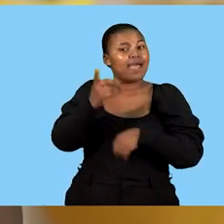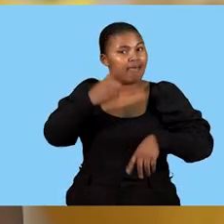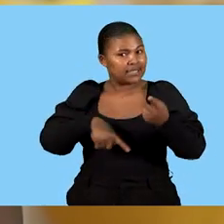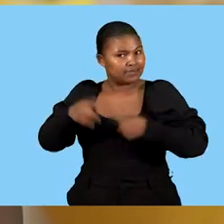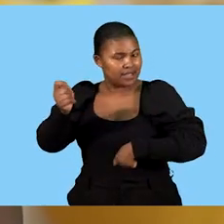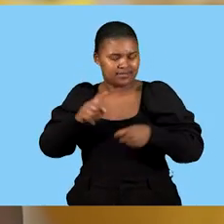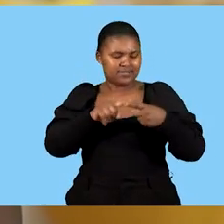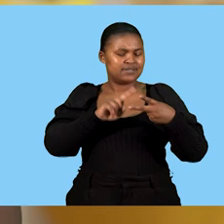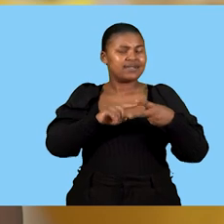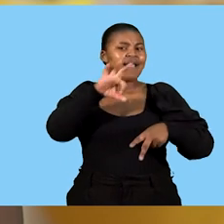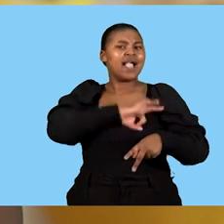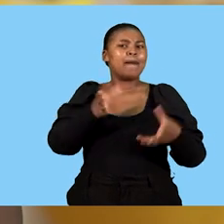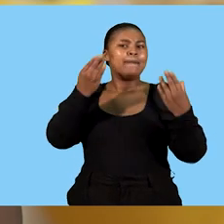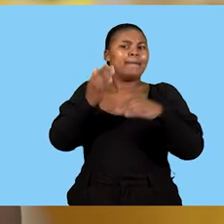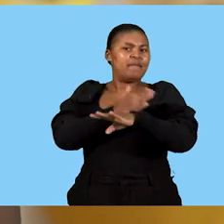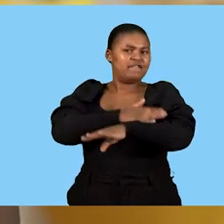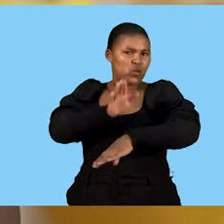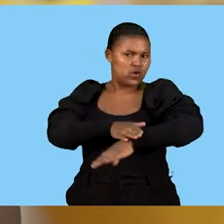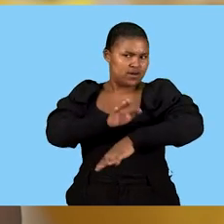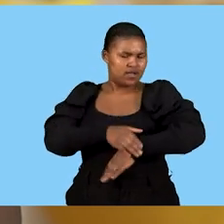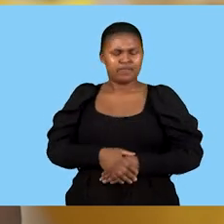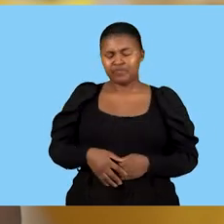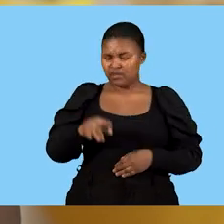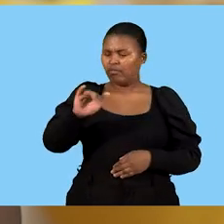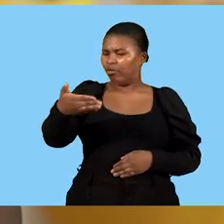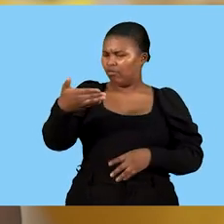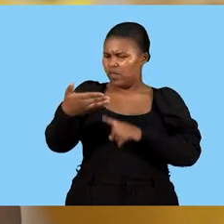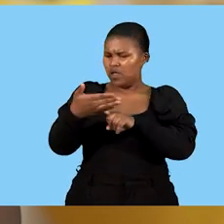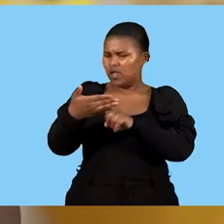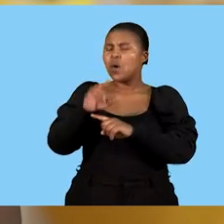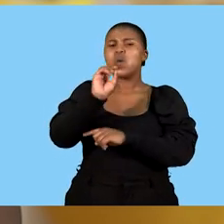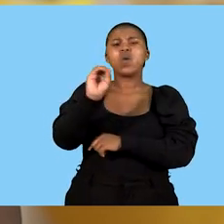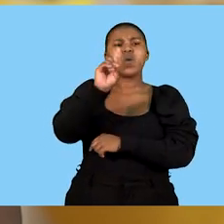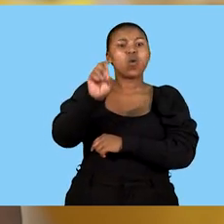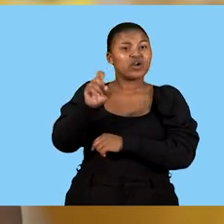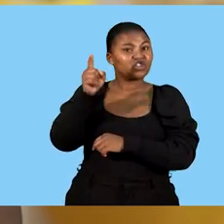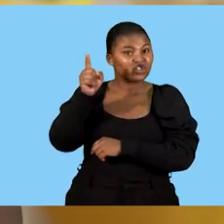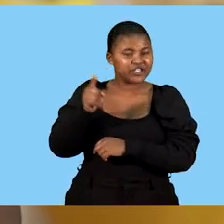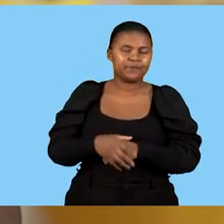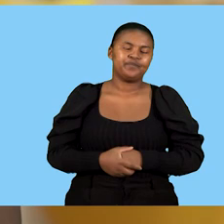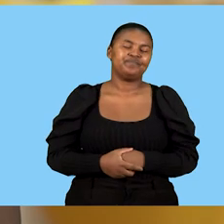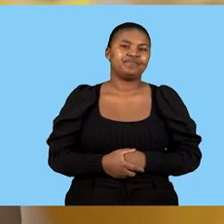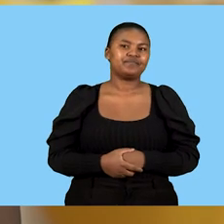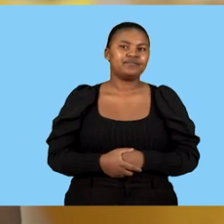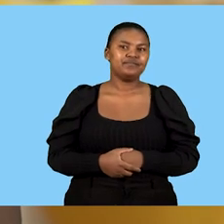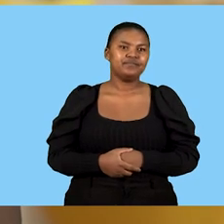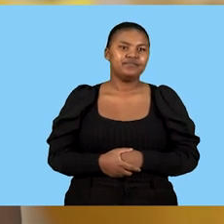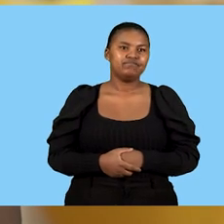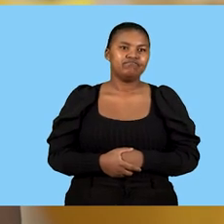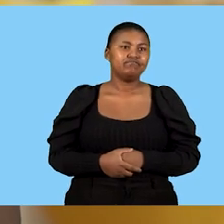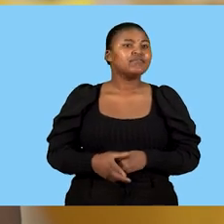activity that I want us to do together. Make sure you have a pen, you have a pencil, and you have somewhere to write. You also need a